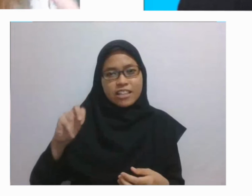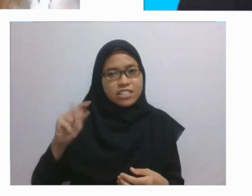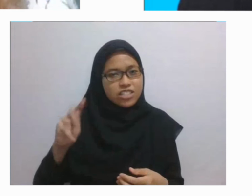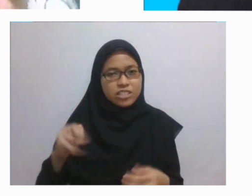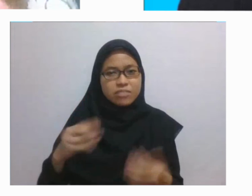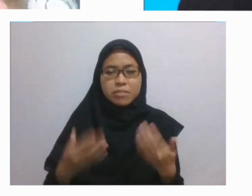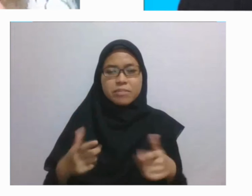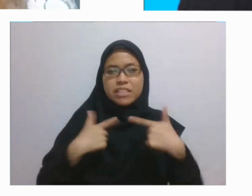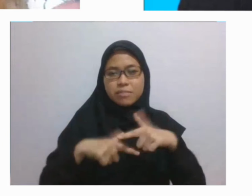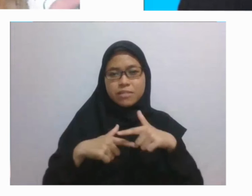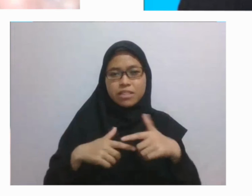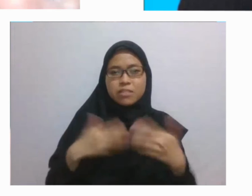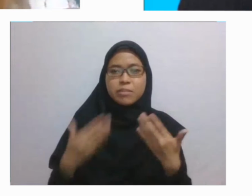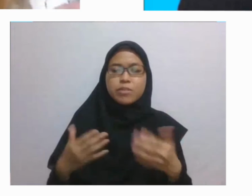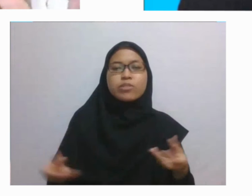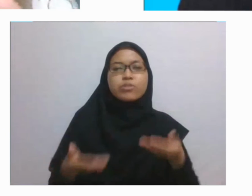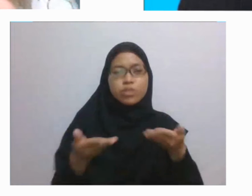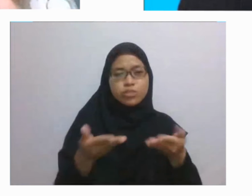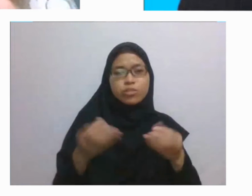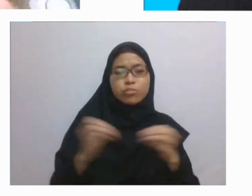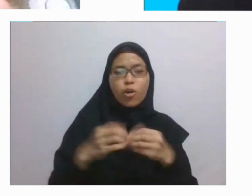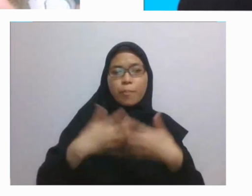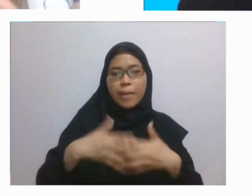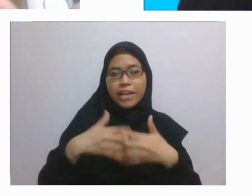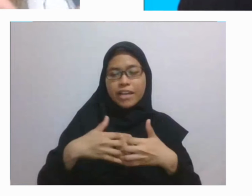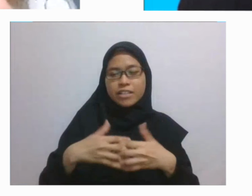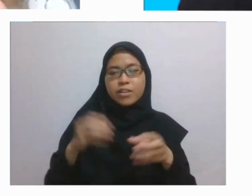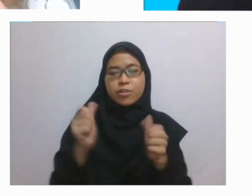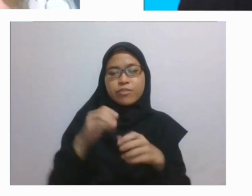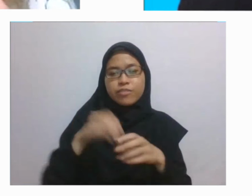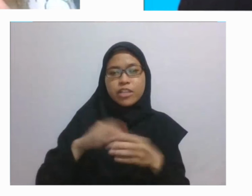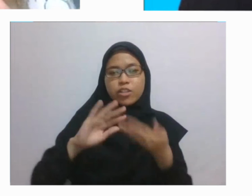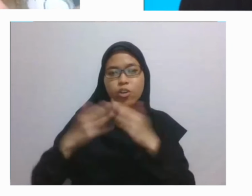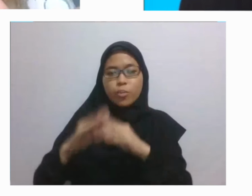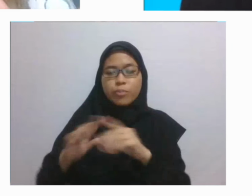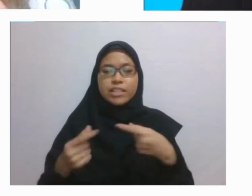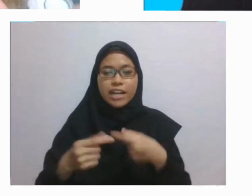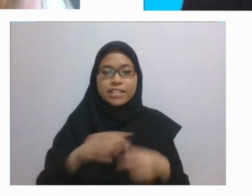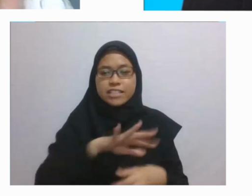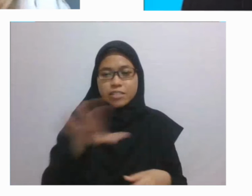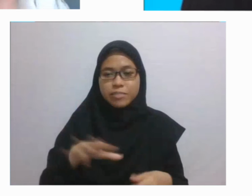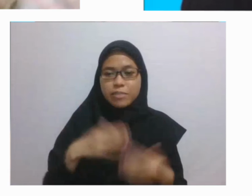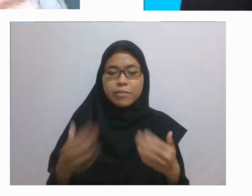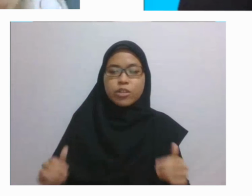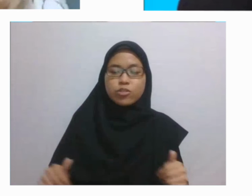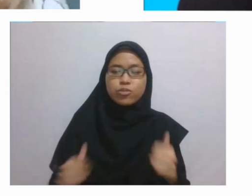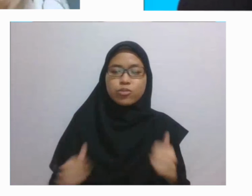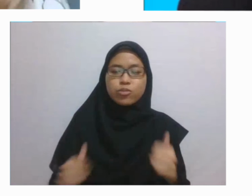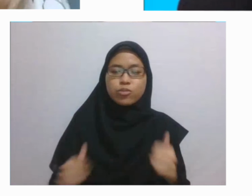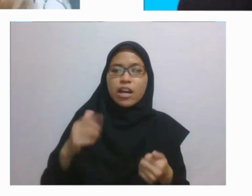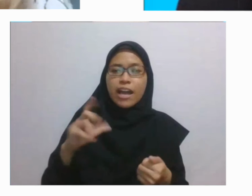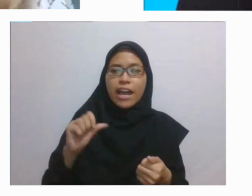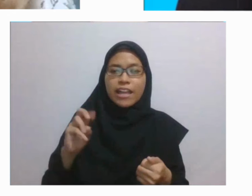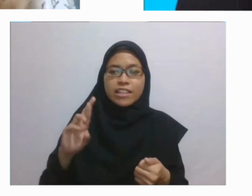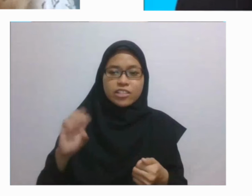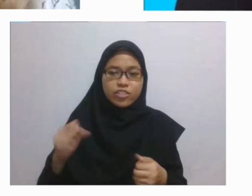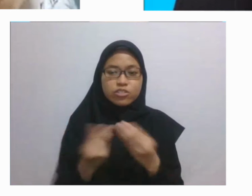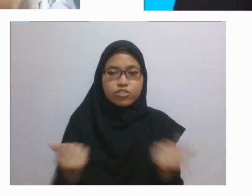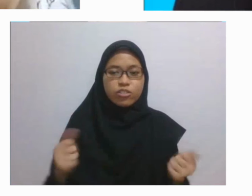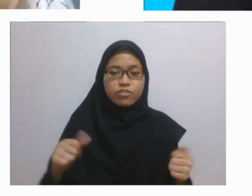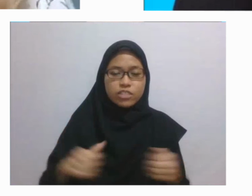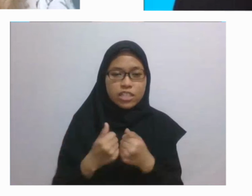mechanisms within such a community garden space to increase their capacity to address that sustainability challenge. Whereas